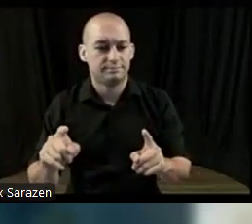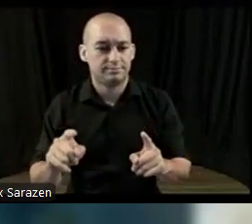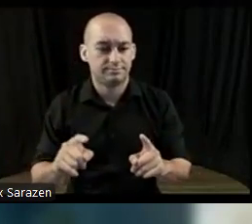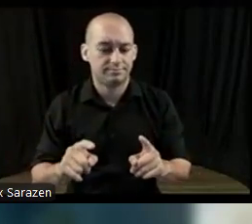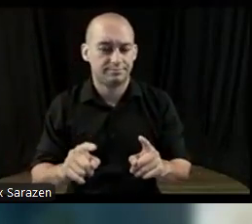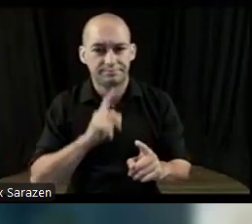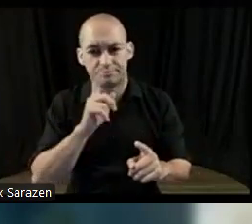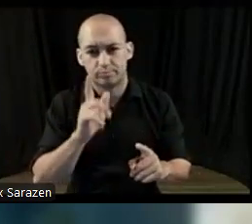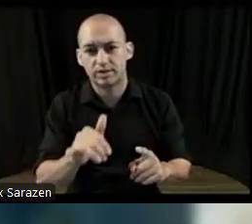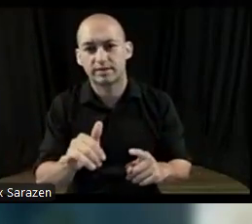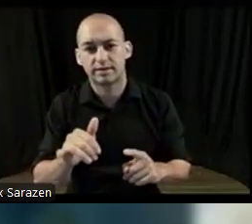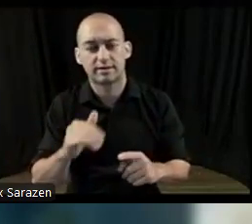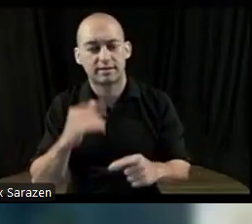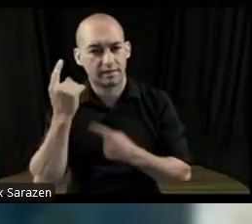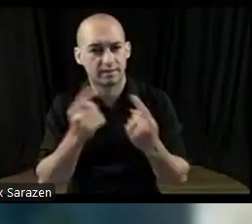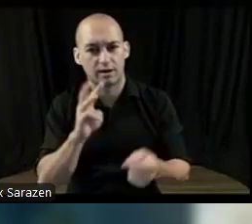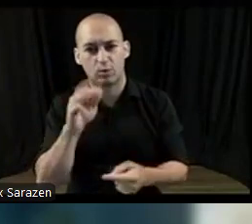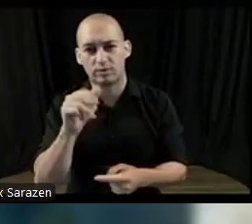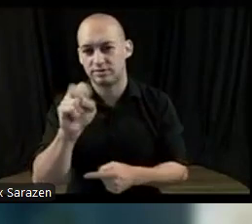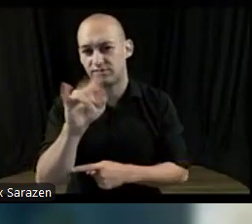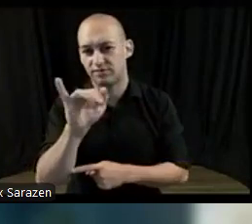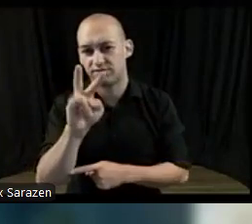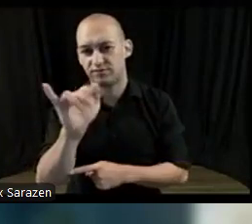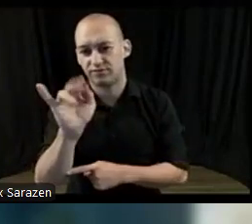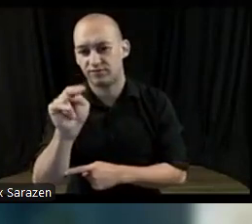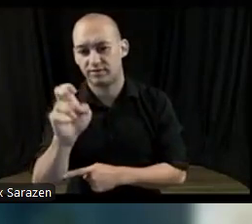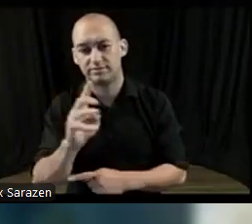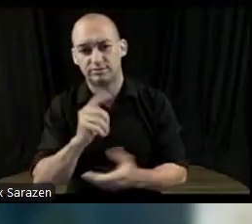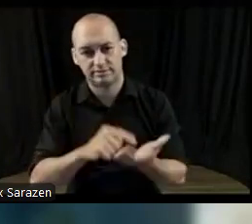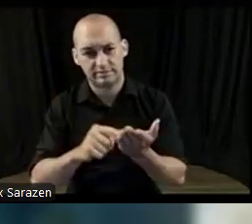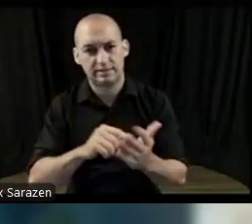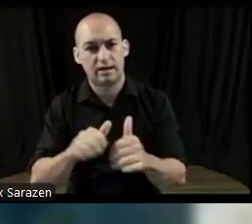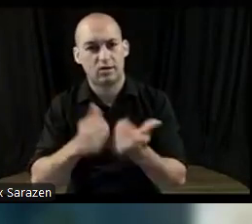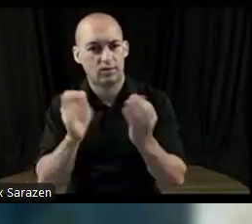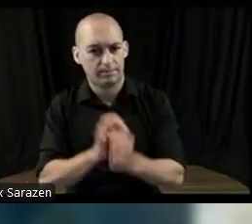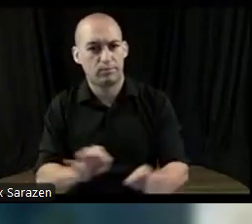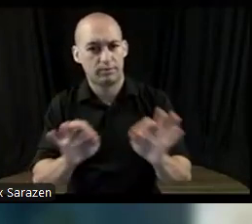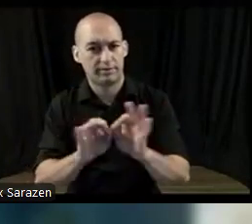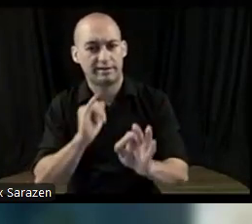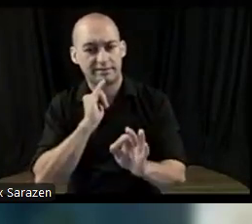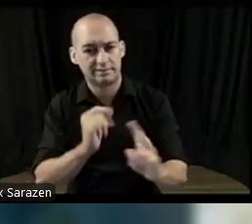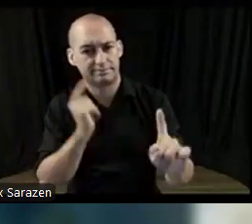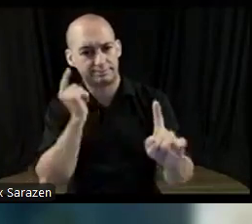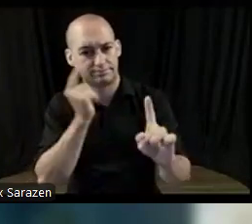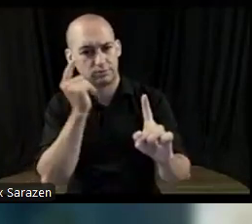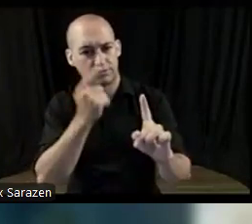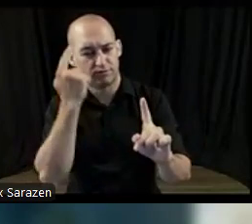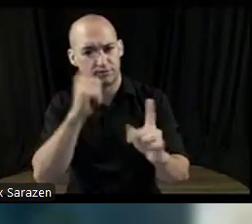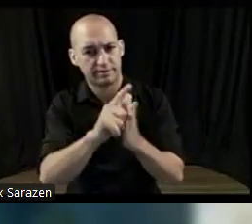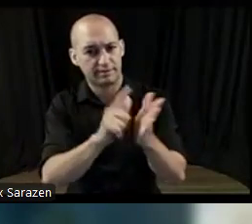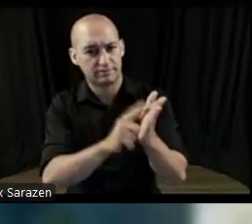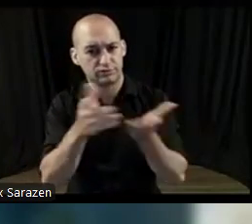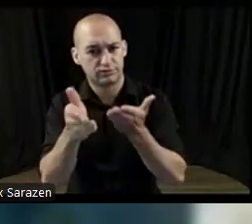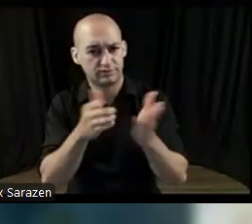actually, I think it was Vivian was talking about how important it is, or be a priority for the legal services group